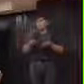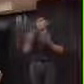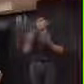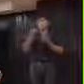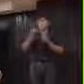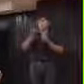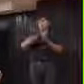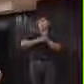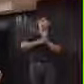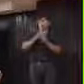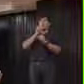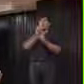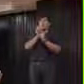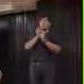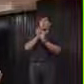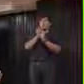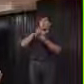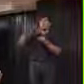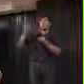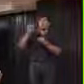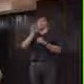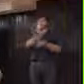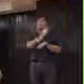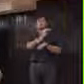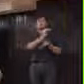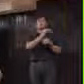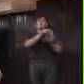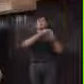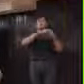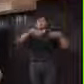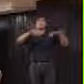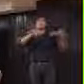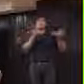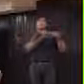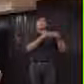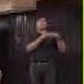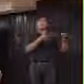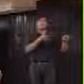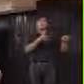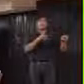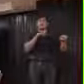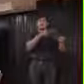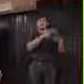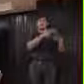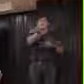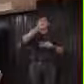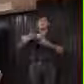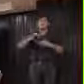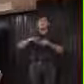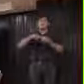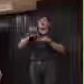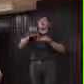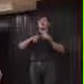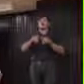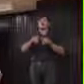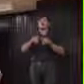on behalf of the government approaching the separatists also to actually come and participate in the